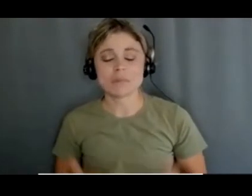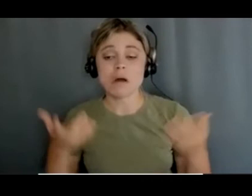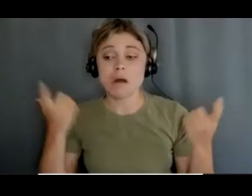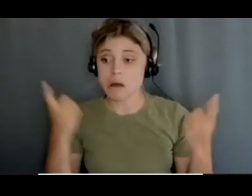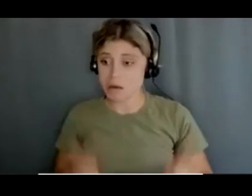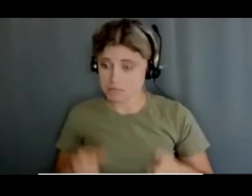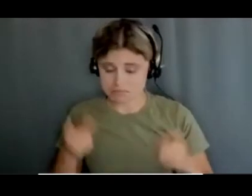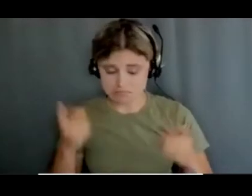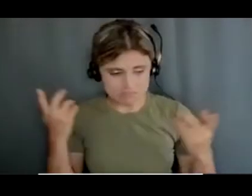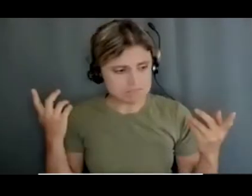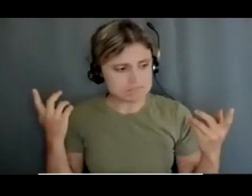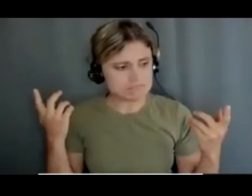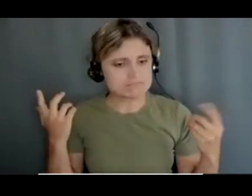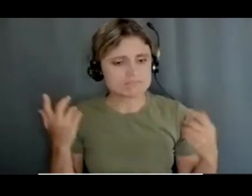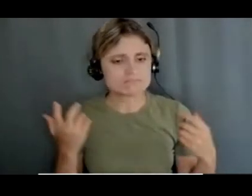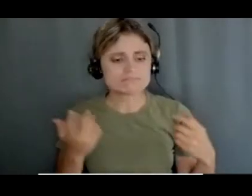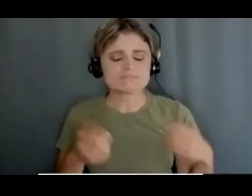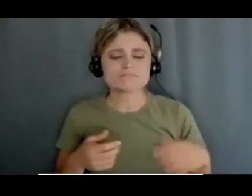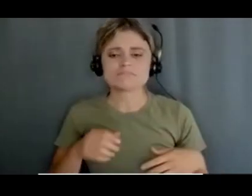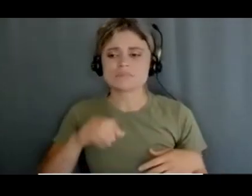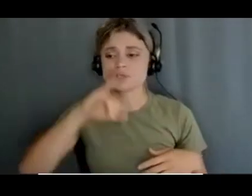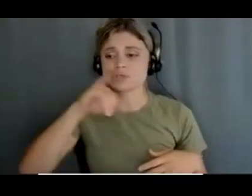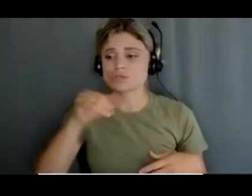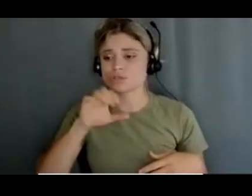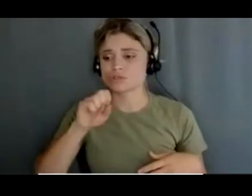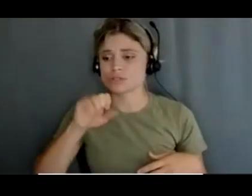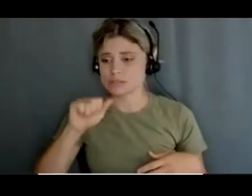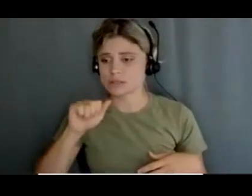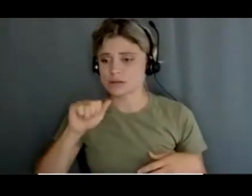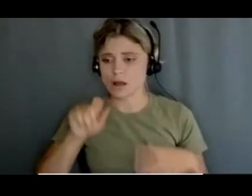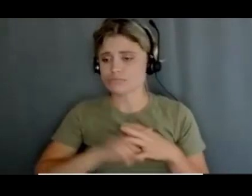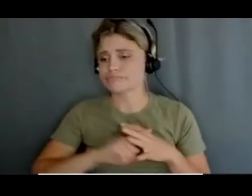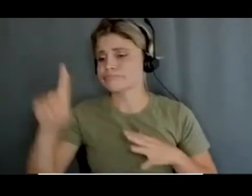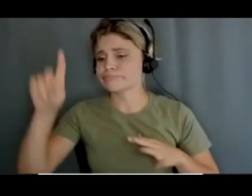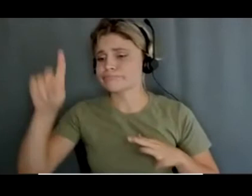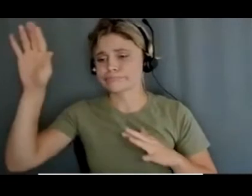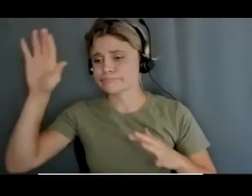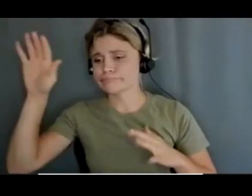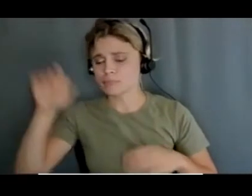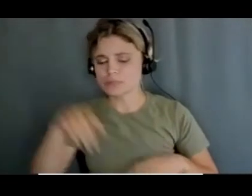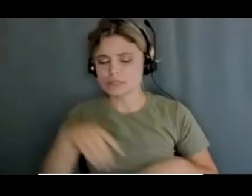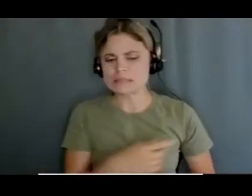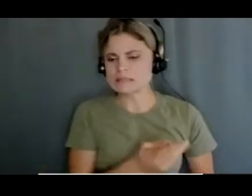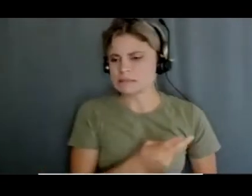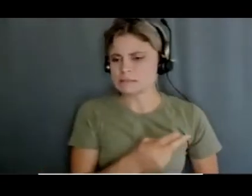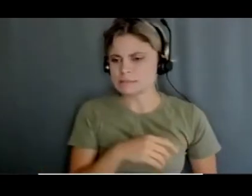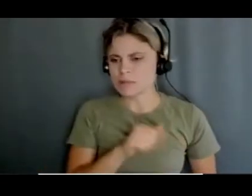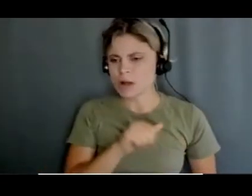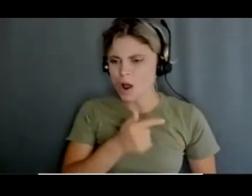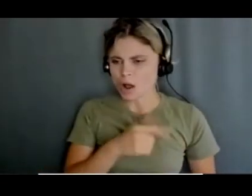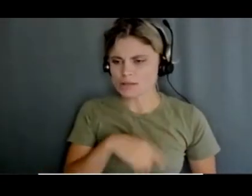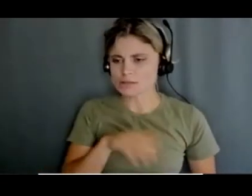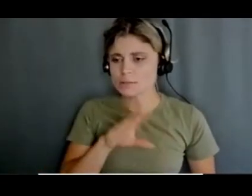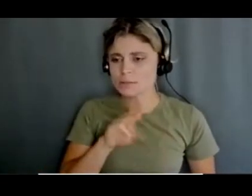Then, one day, when Jessica was somewhere else, August and Marilyn saw a commotion in the water